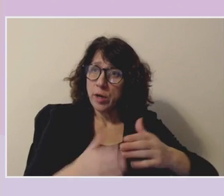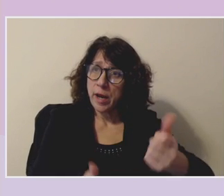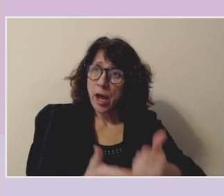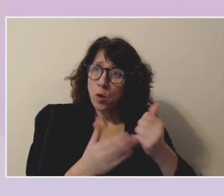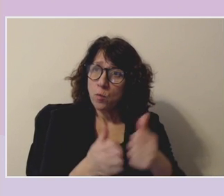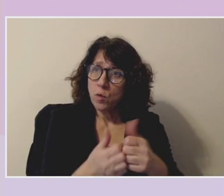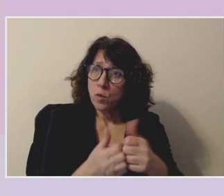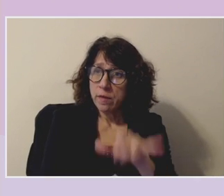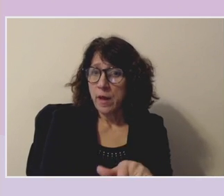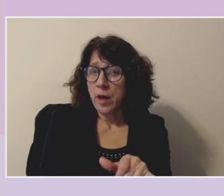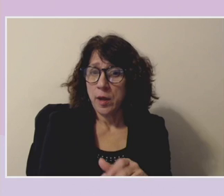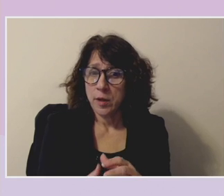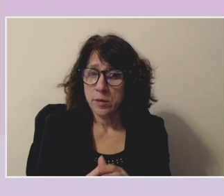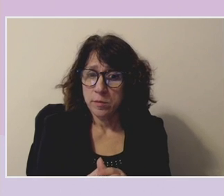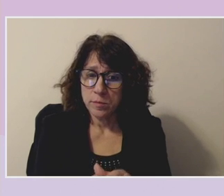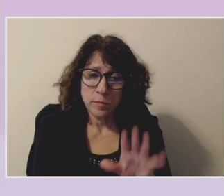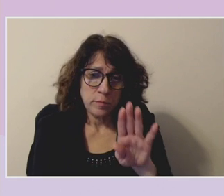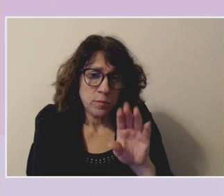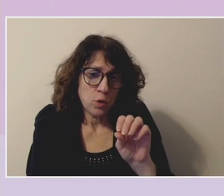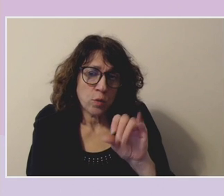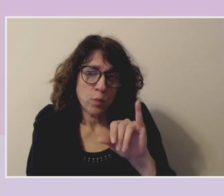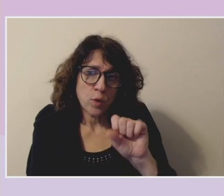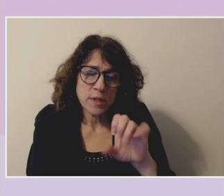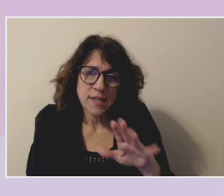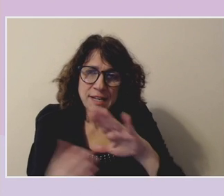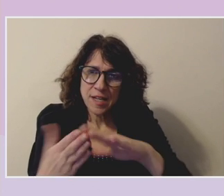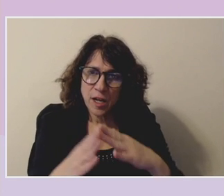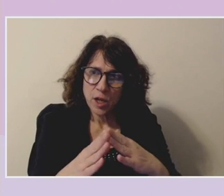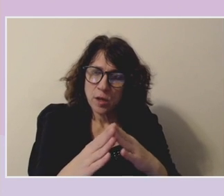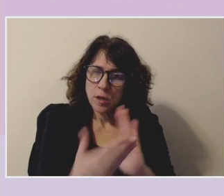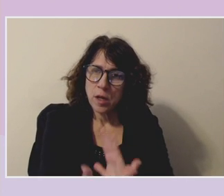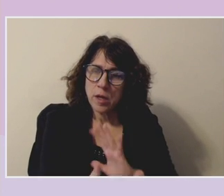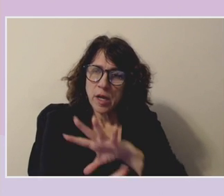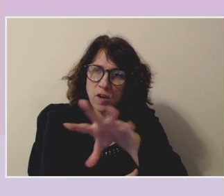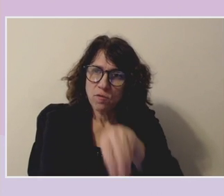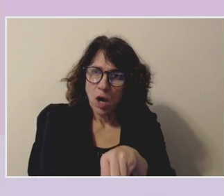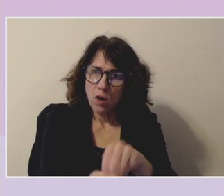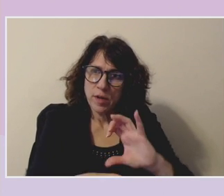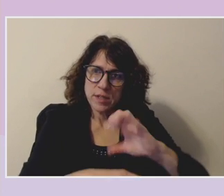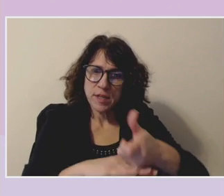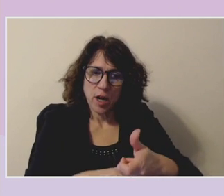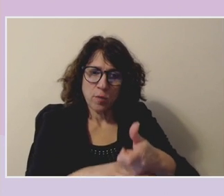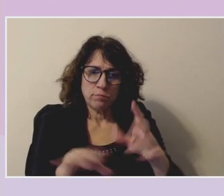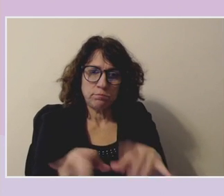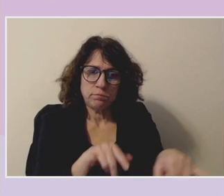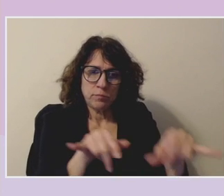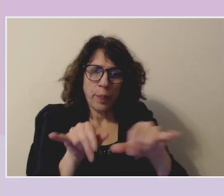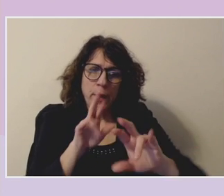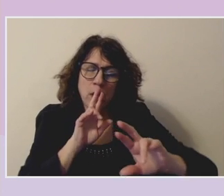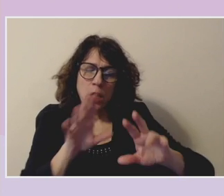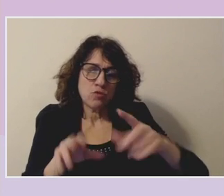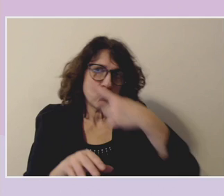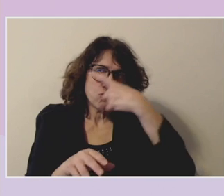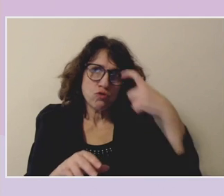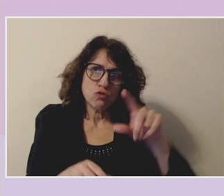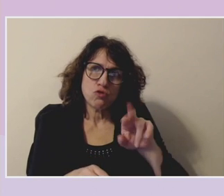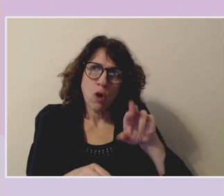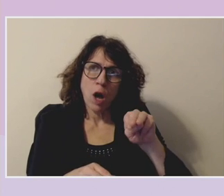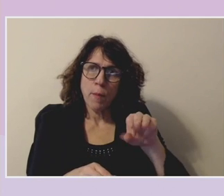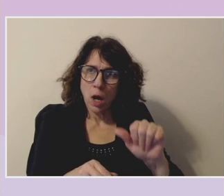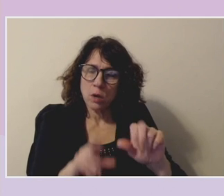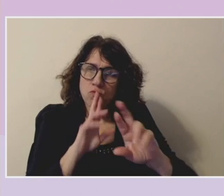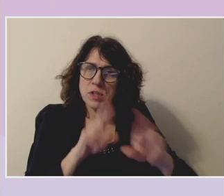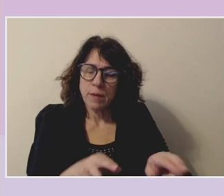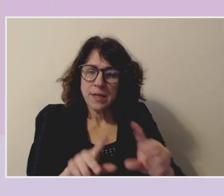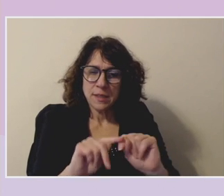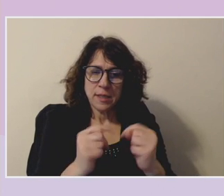where the Boise City stepped in and they've created a trauma response team that we're part of. St. Luke's, the health system, they're part of